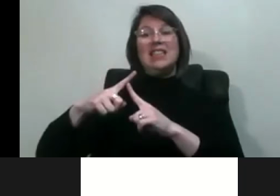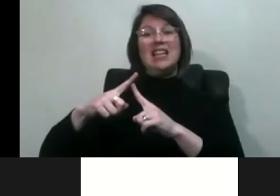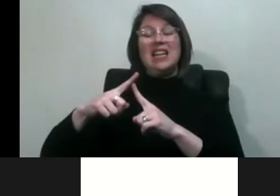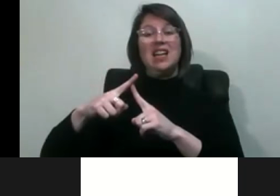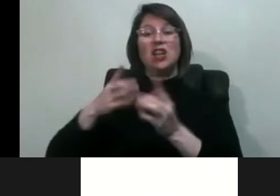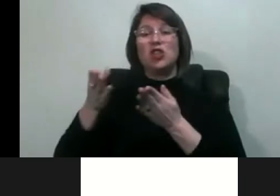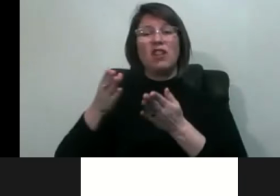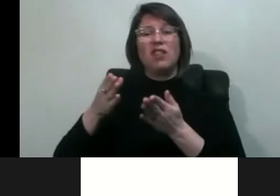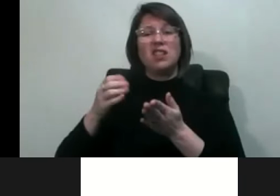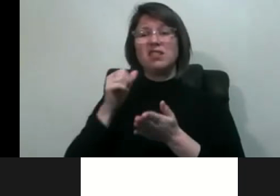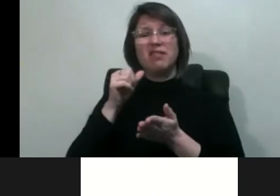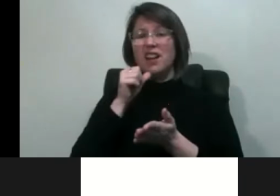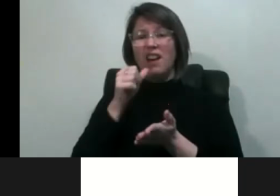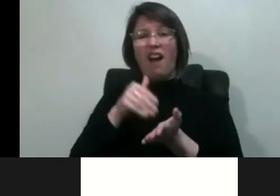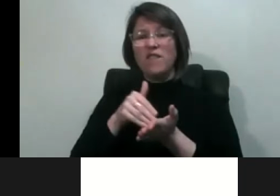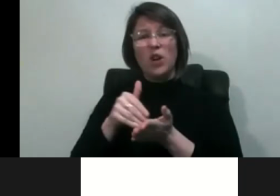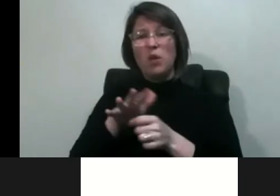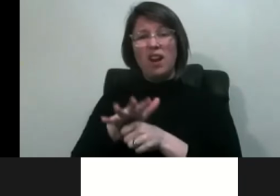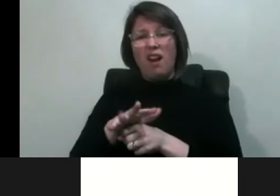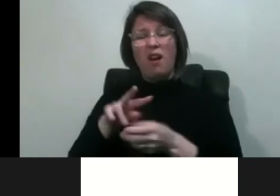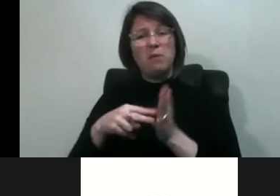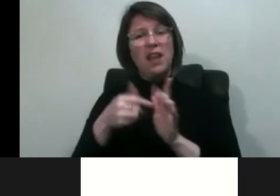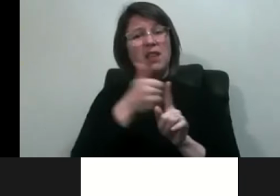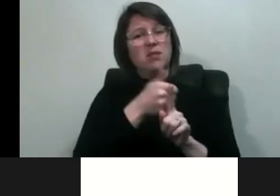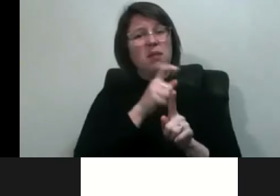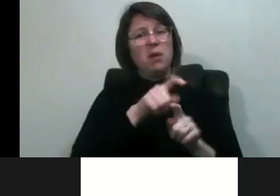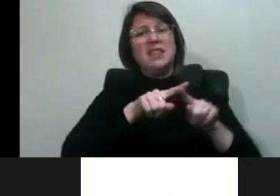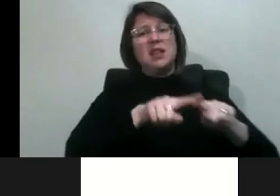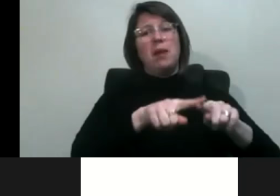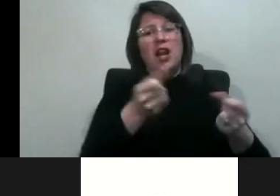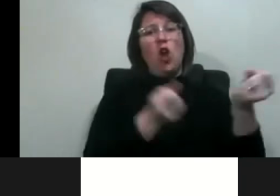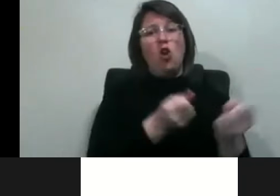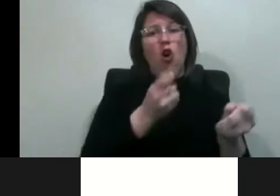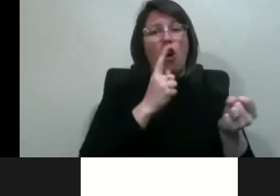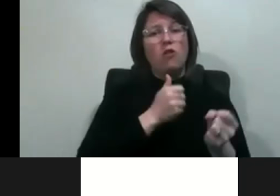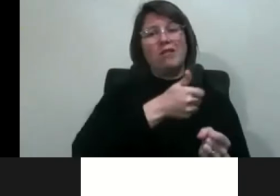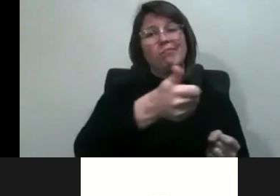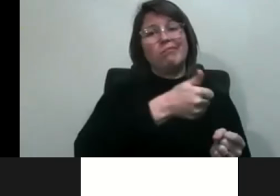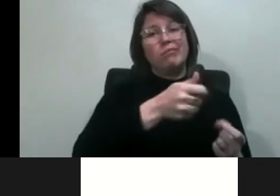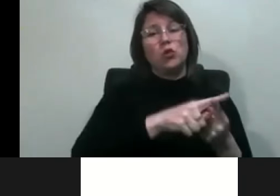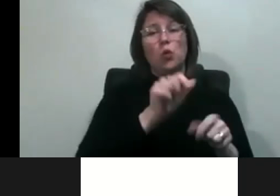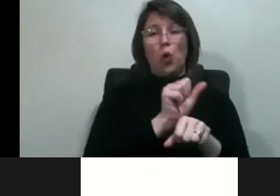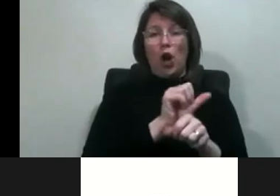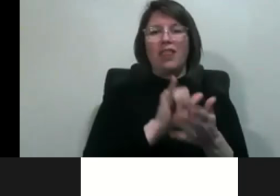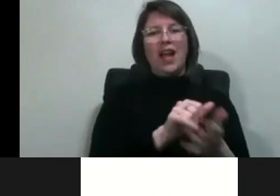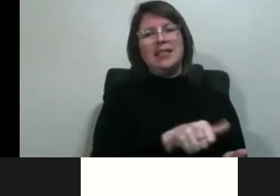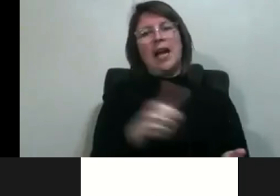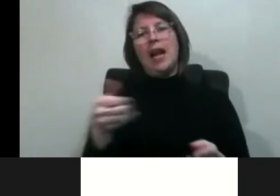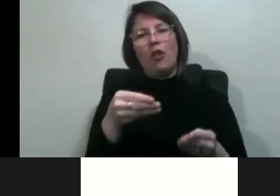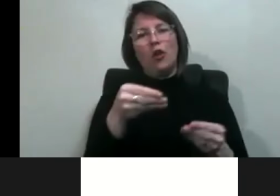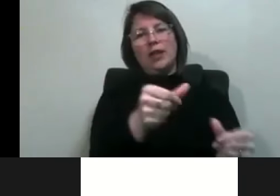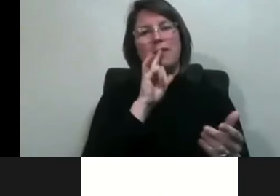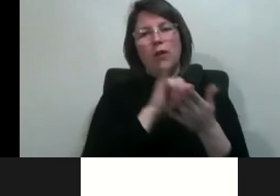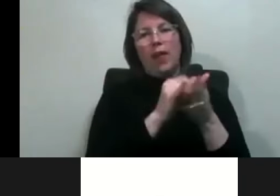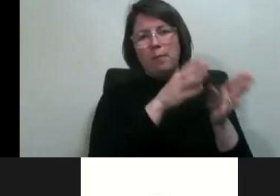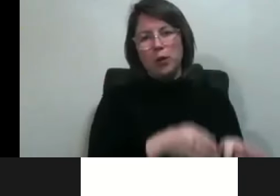infrequent that they have to rely on a car for their job, that's another expense. Or if the